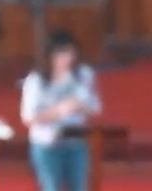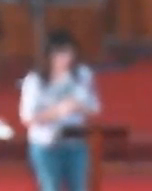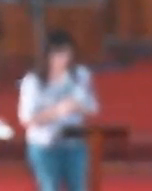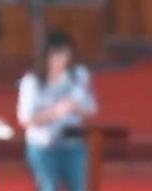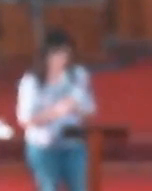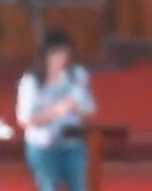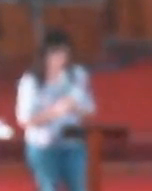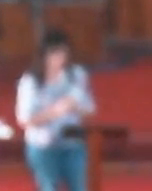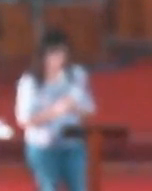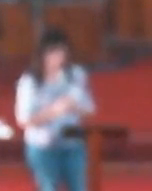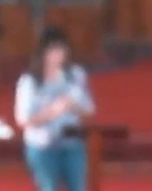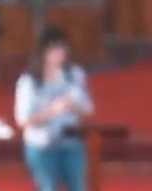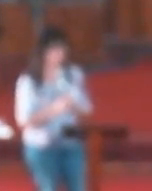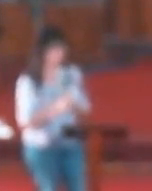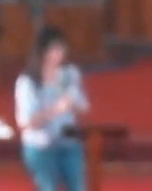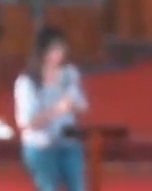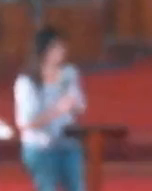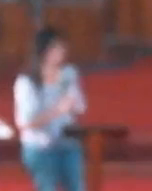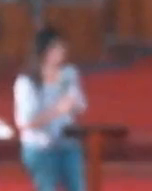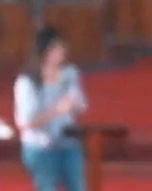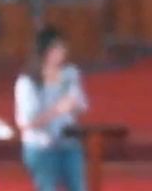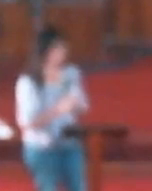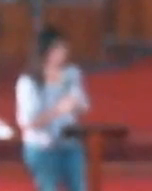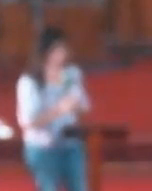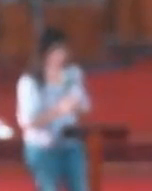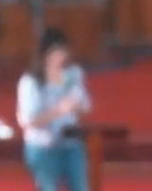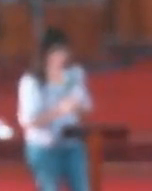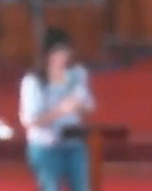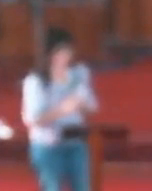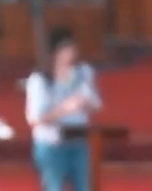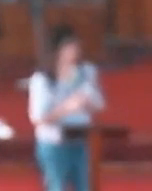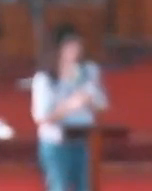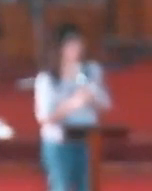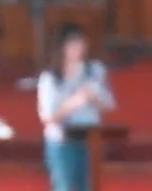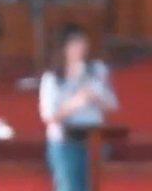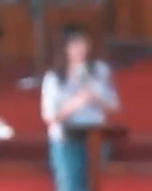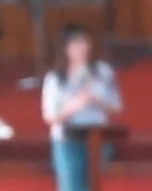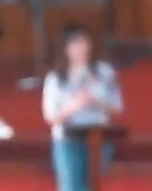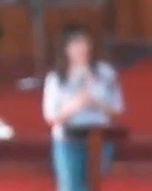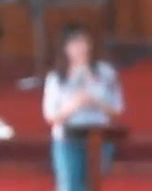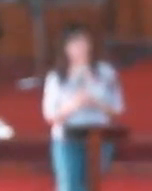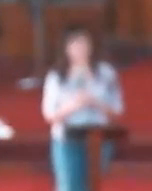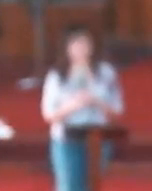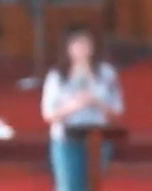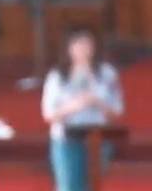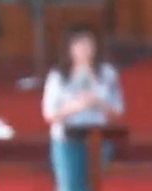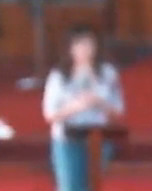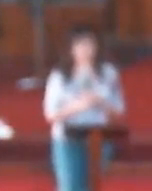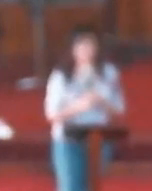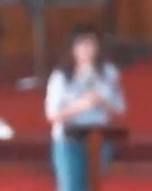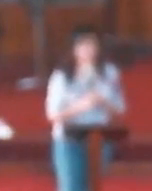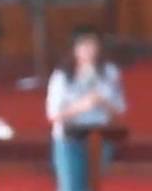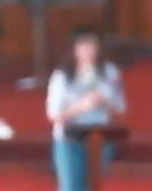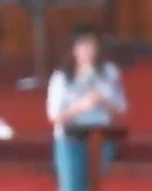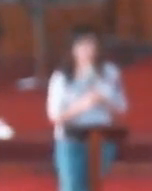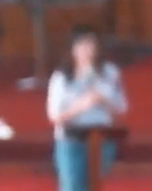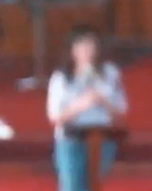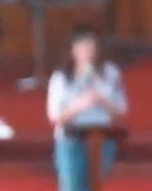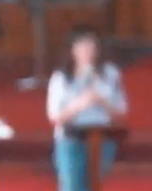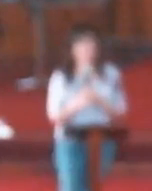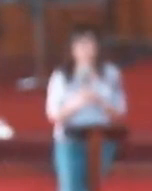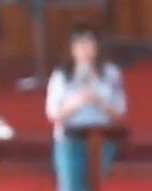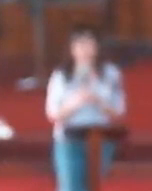into being things that were not. Ahora una pregunta rápida. A quick question. ¿Quién tuvo fe